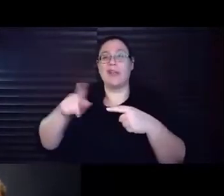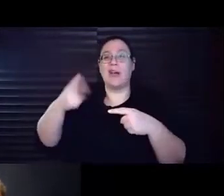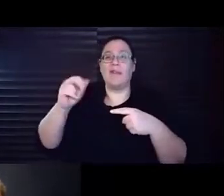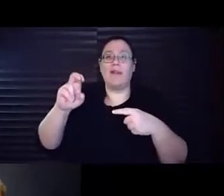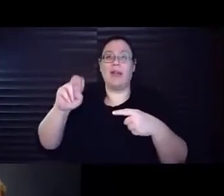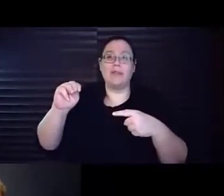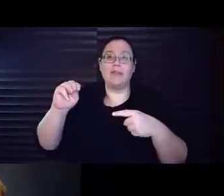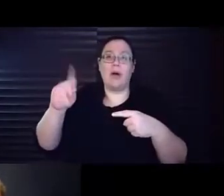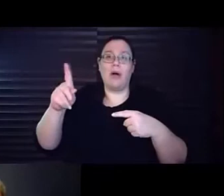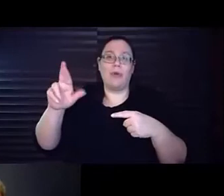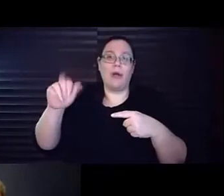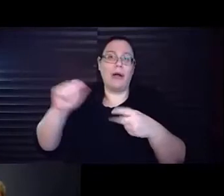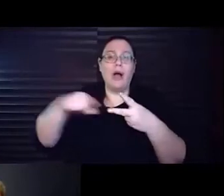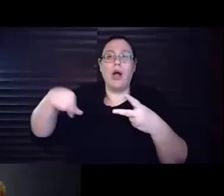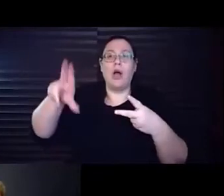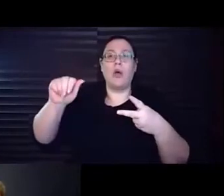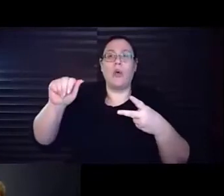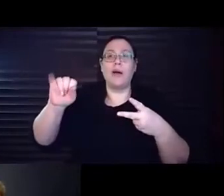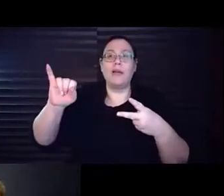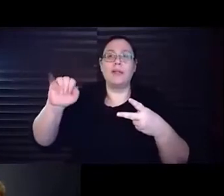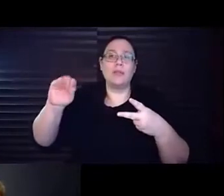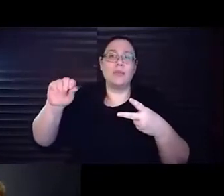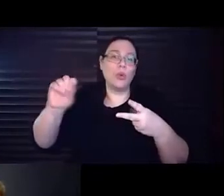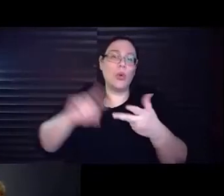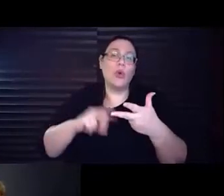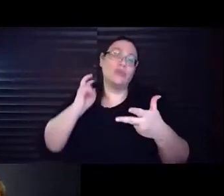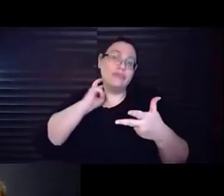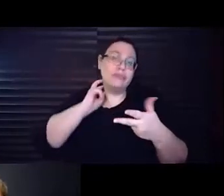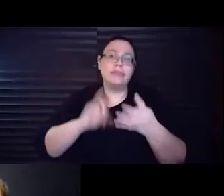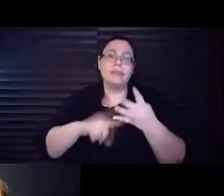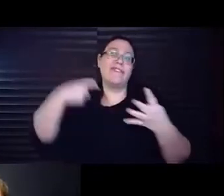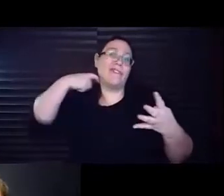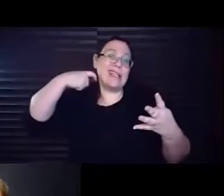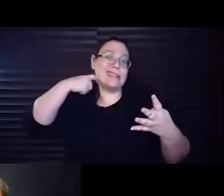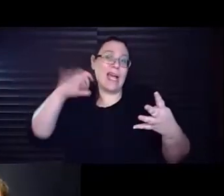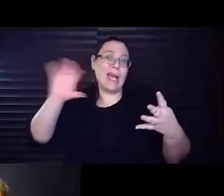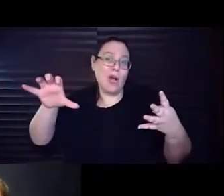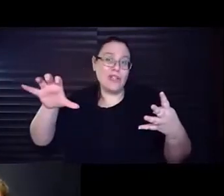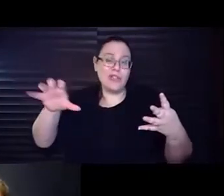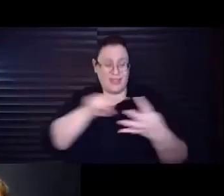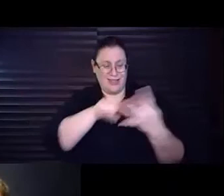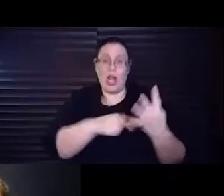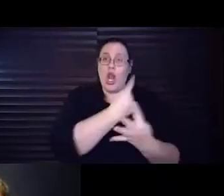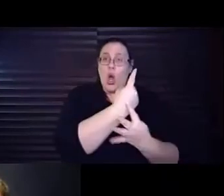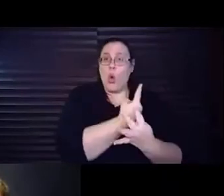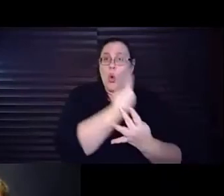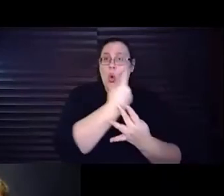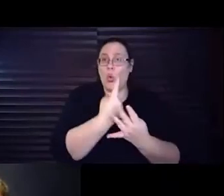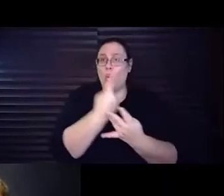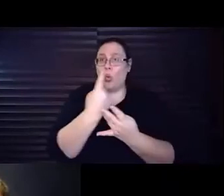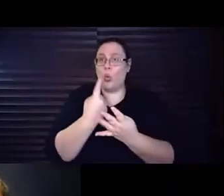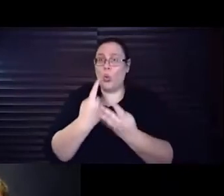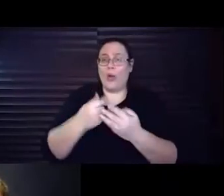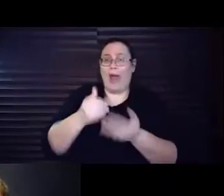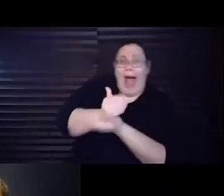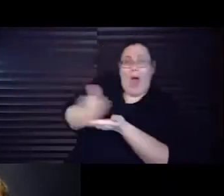Quasimodo, you go back to Dracula or Frankenstein's monster. They were all loners. They were all outcasts, and audiences were